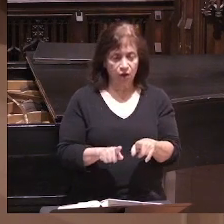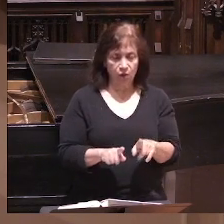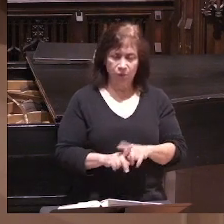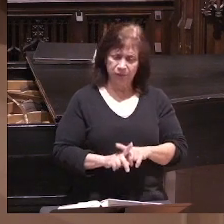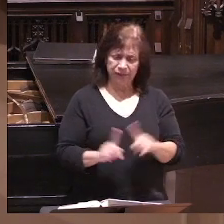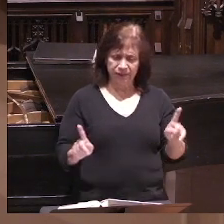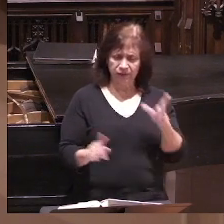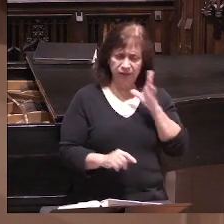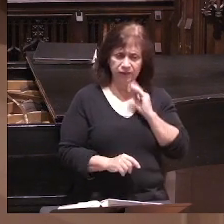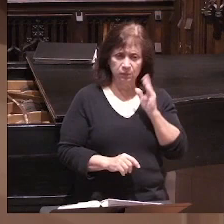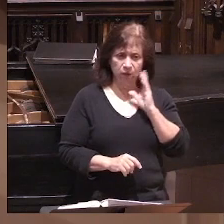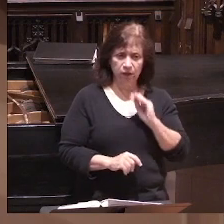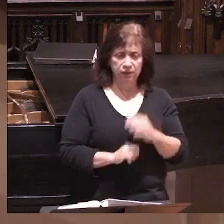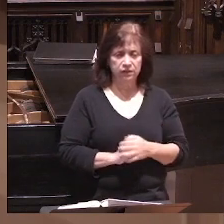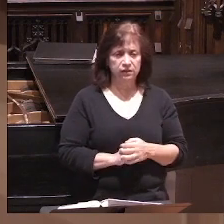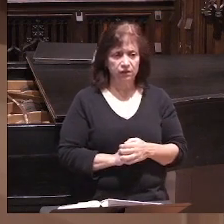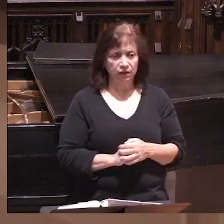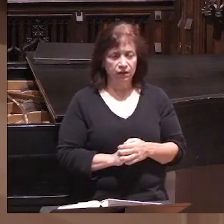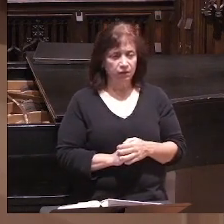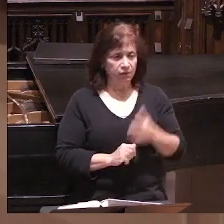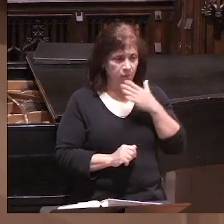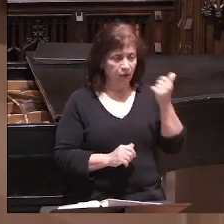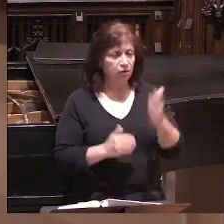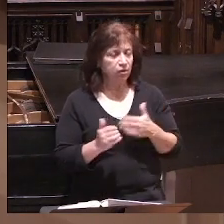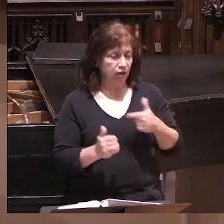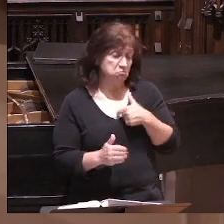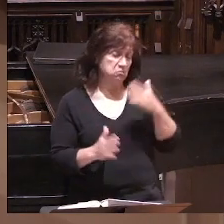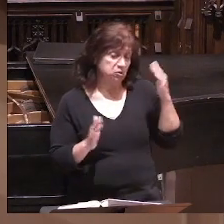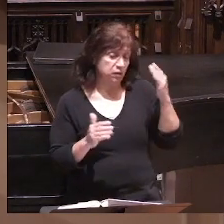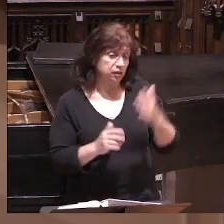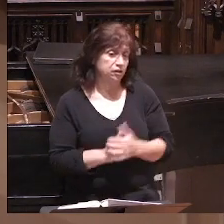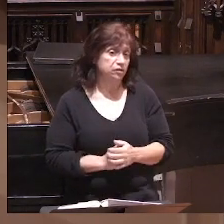different than what I expected.